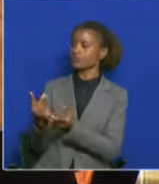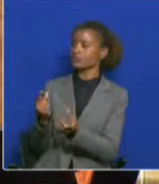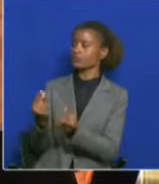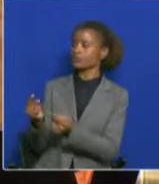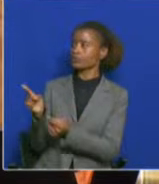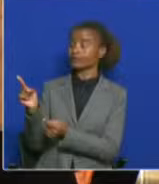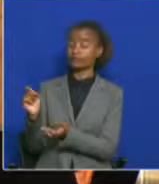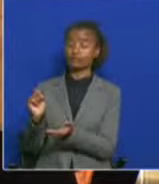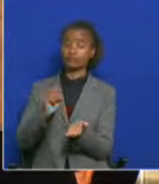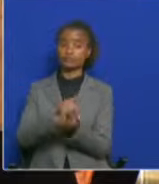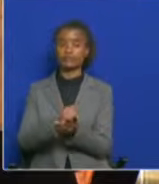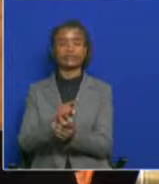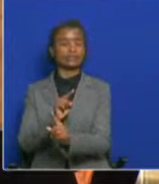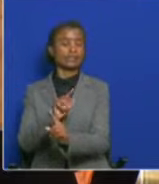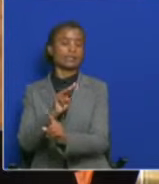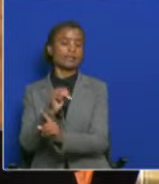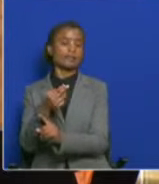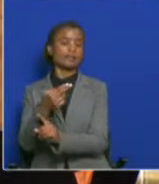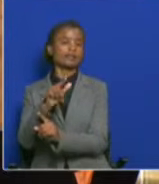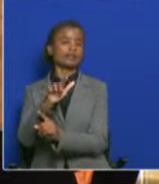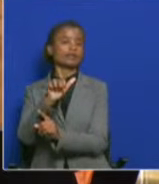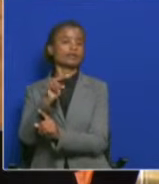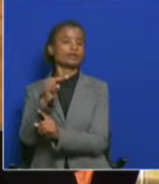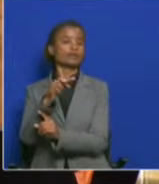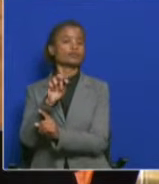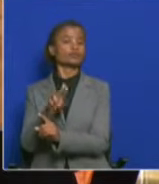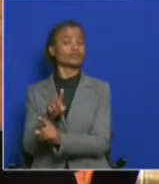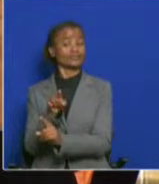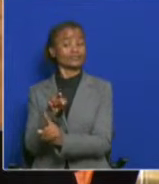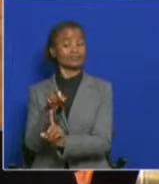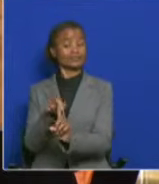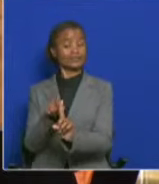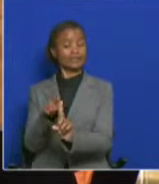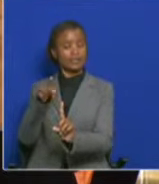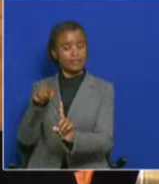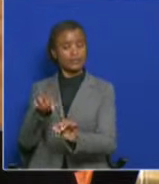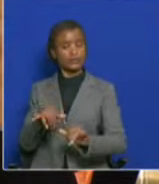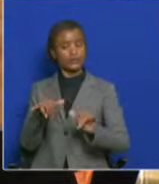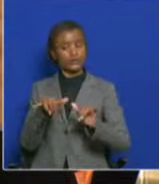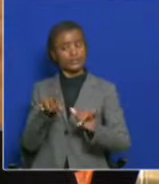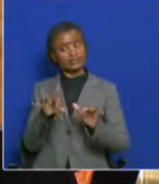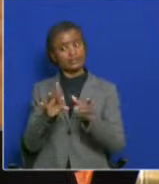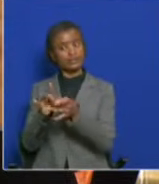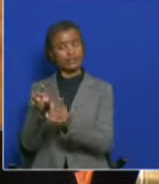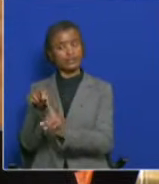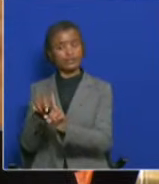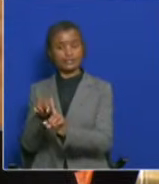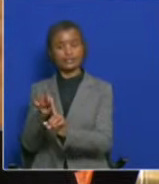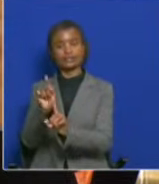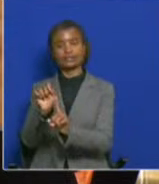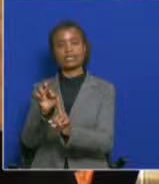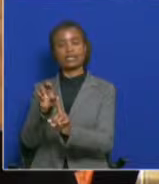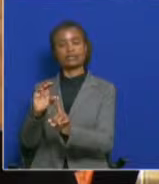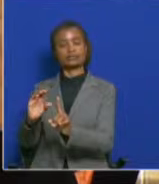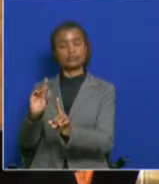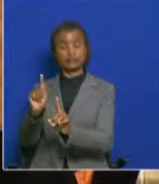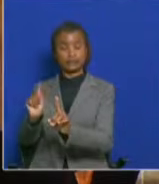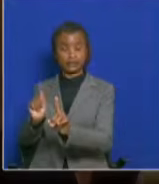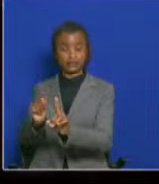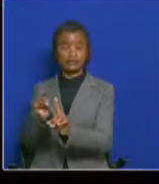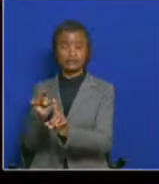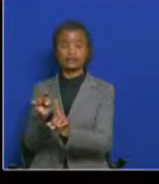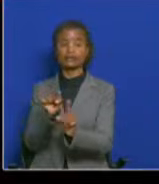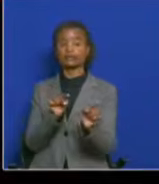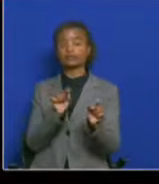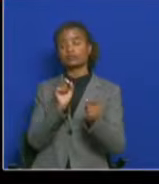link up with someone who is in the RT. And then Mr. Sayed says, okay. and it continues off onto a different topic from there